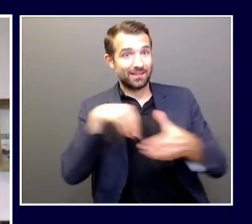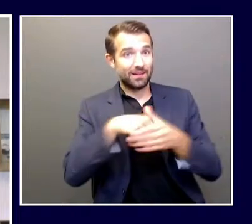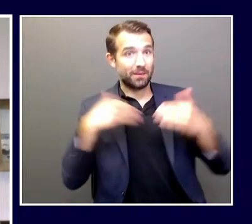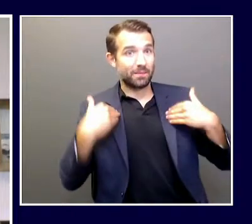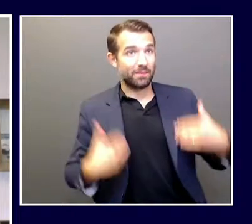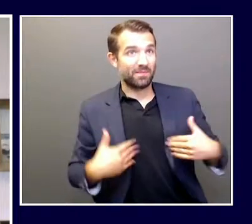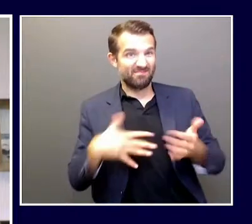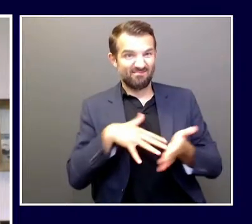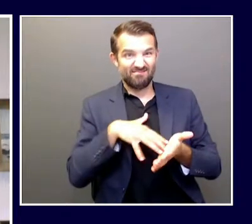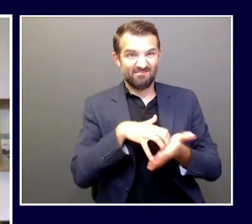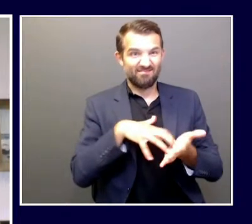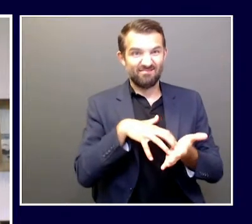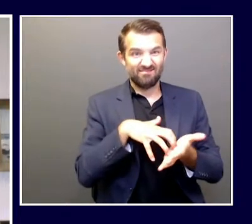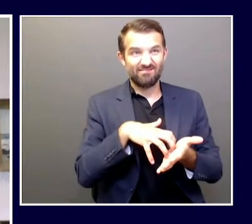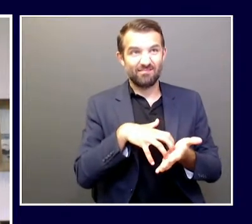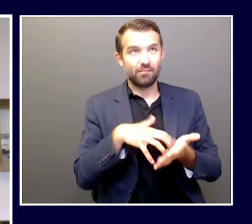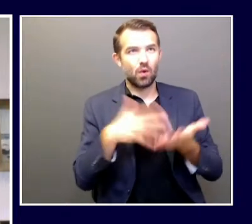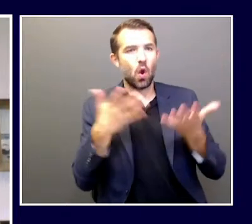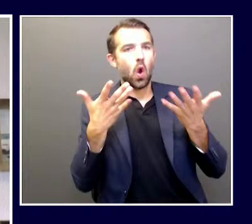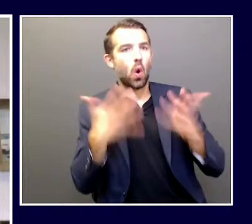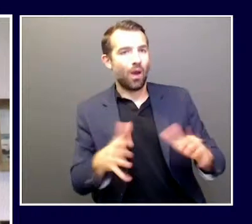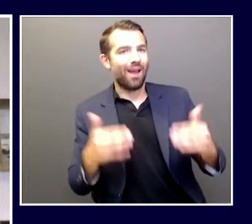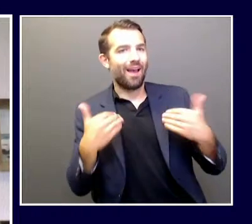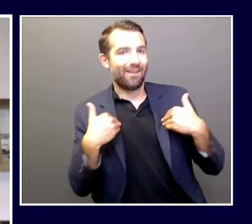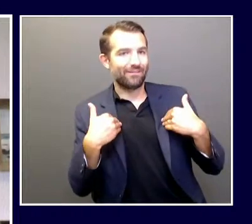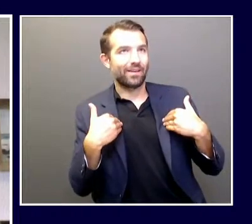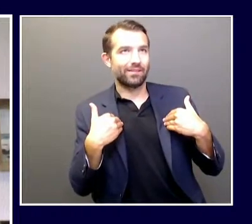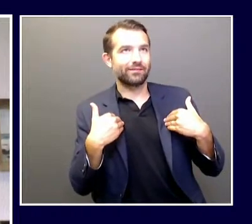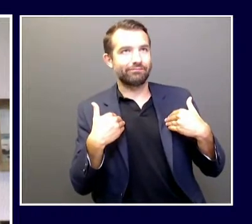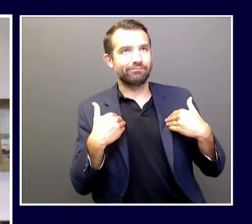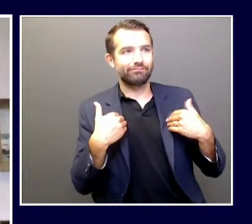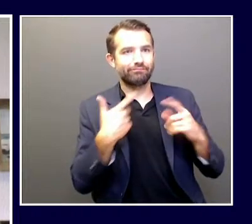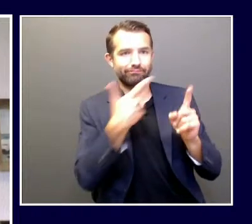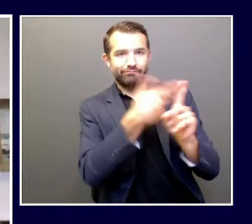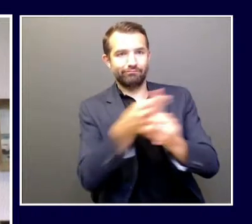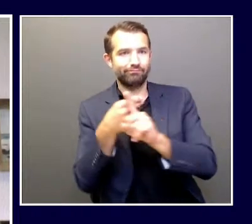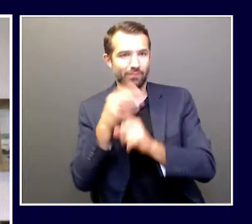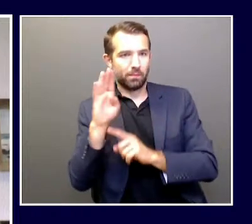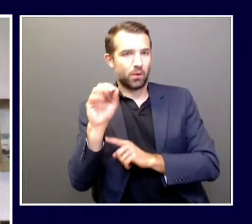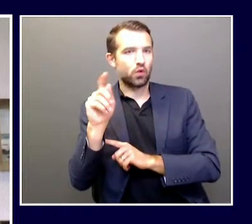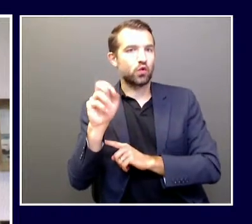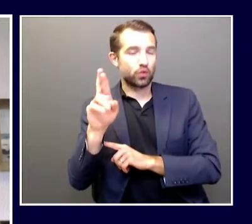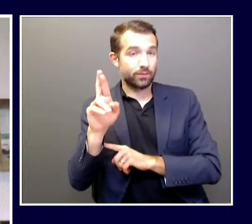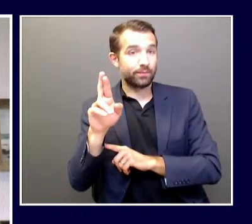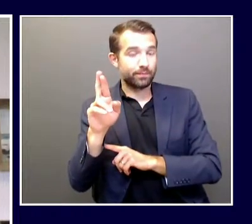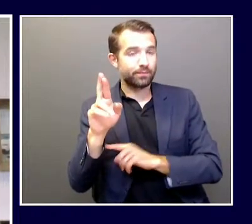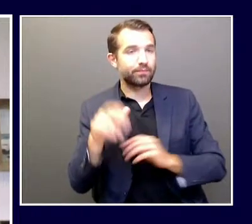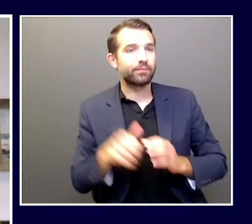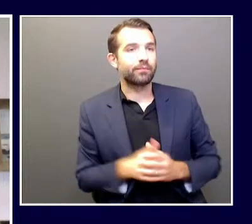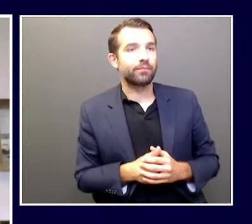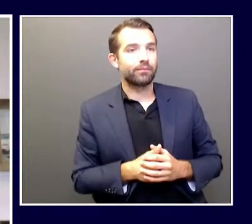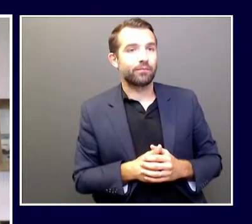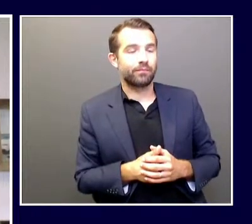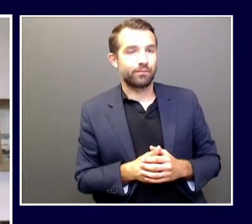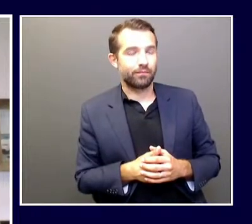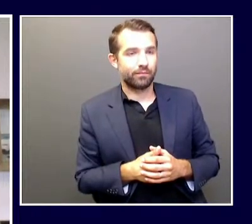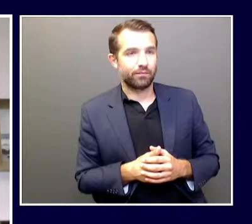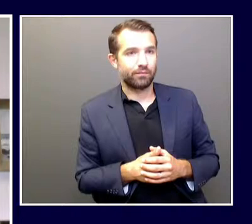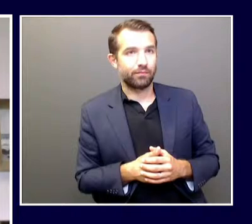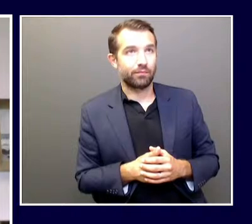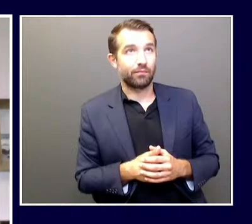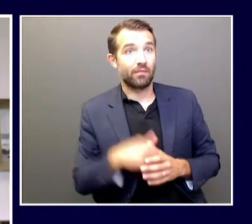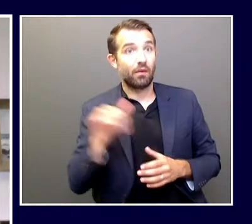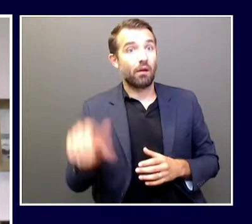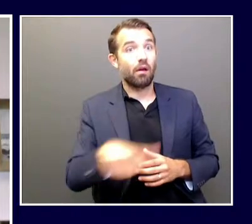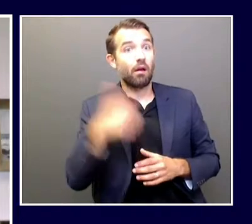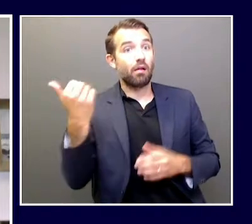doses. For the rest of the population, boosters are projected to start the week of September 20th. and